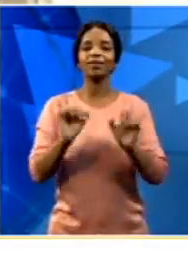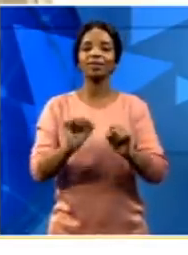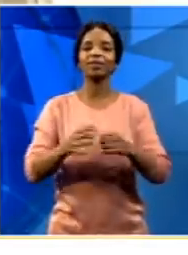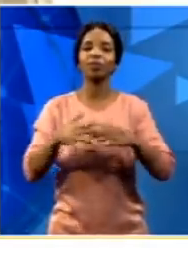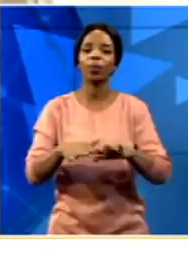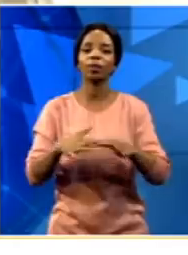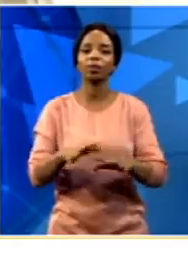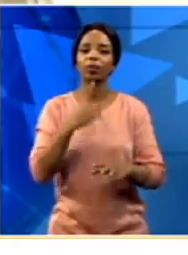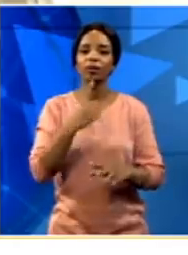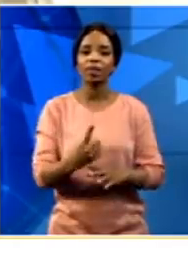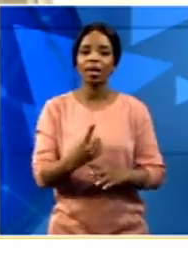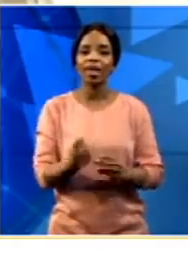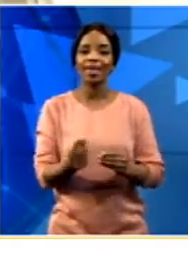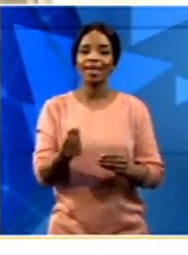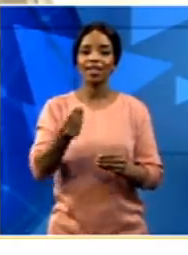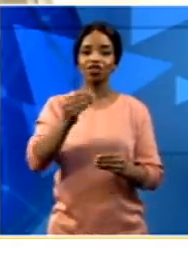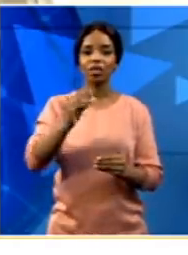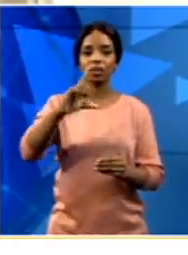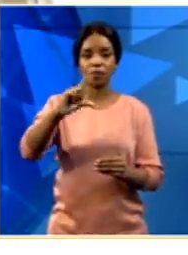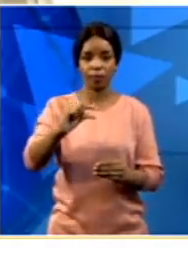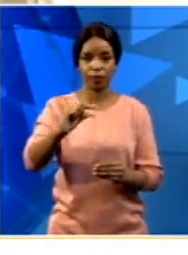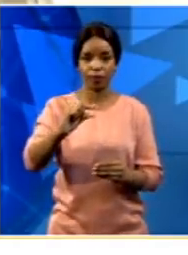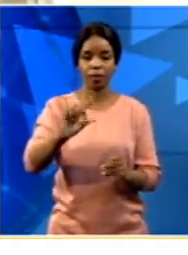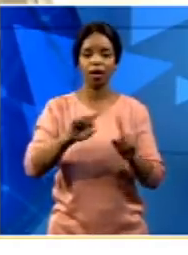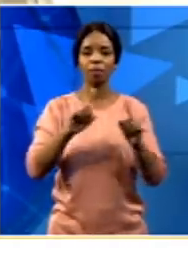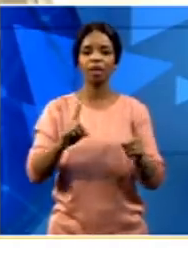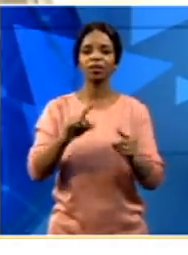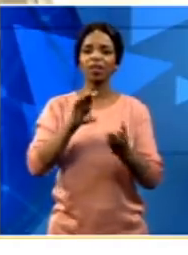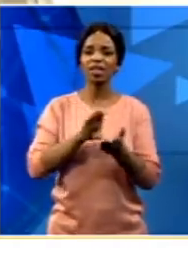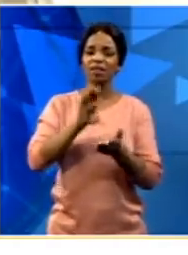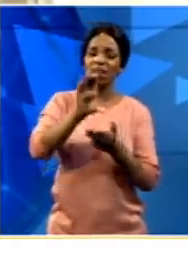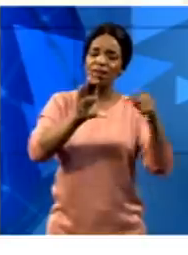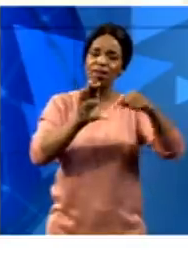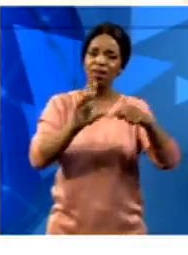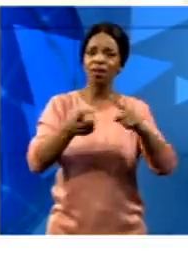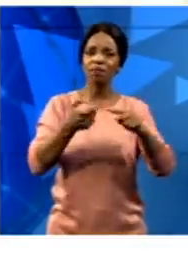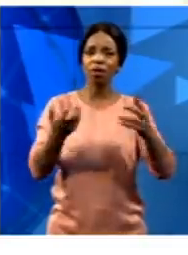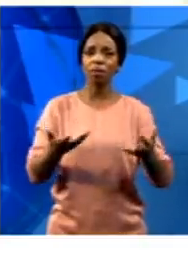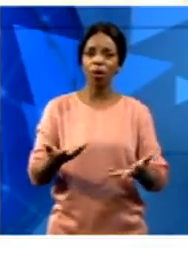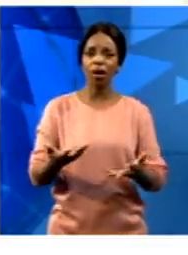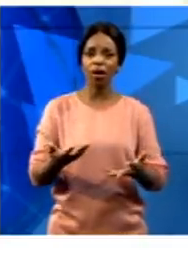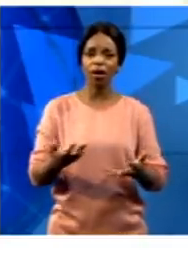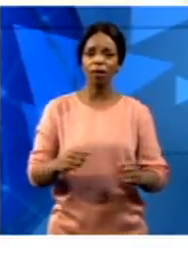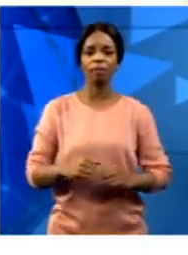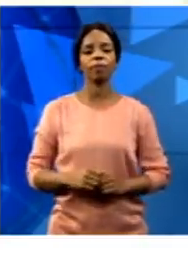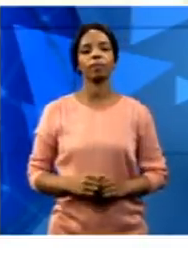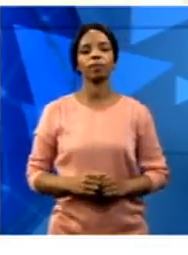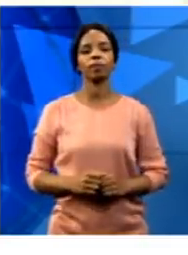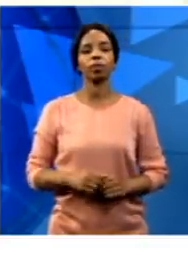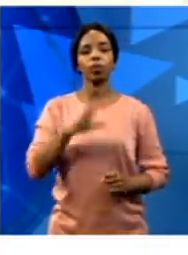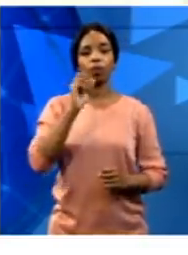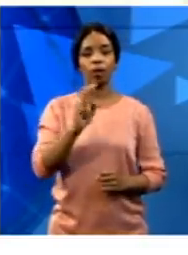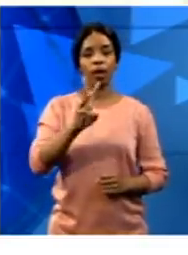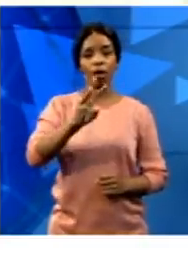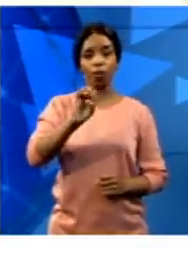interest rate. Your funding, where does that all come from? Right, so Wesgro is about 40 years old. We're